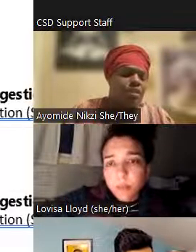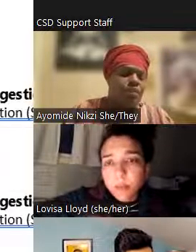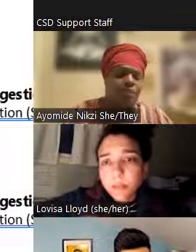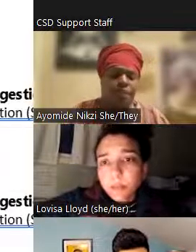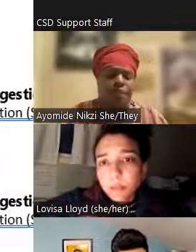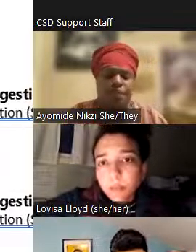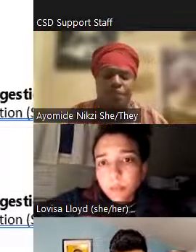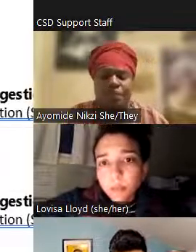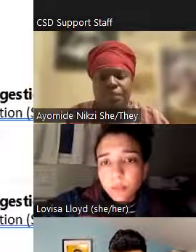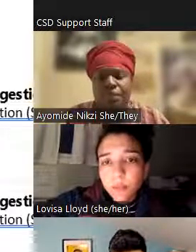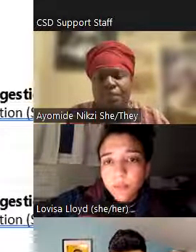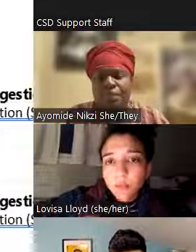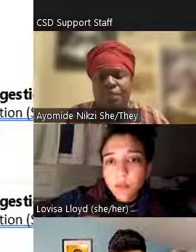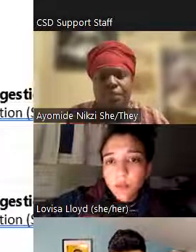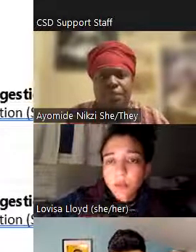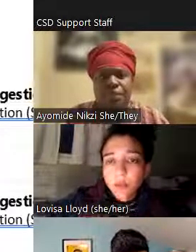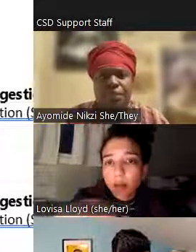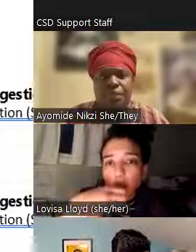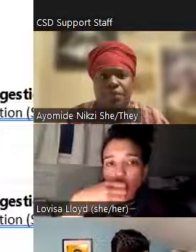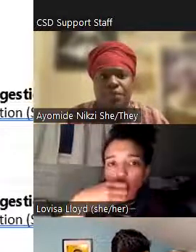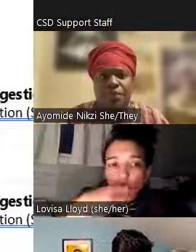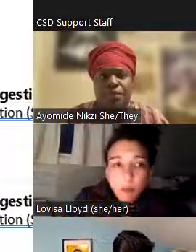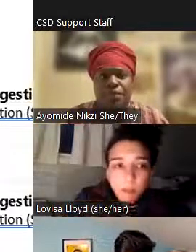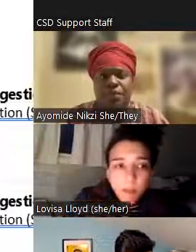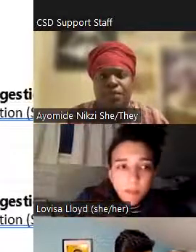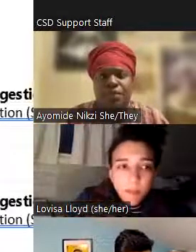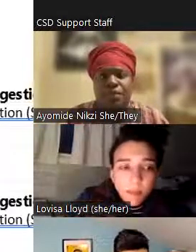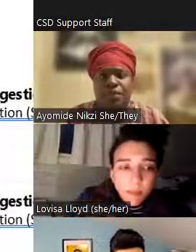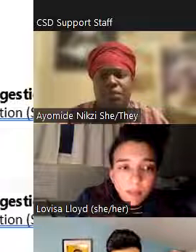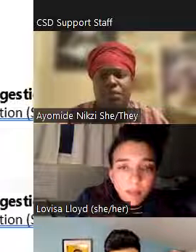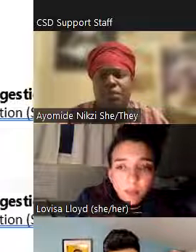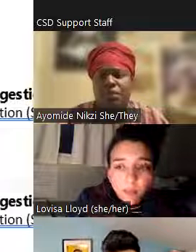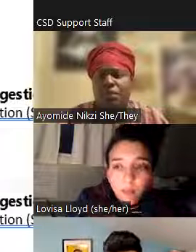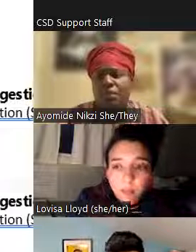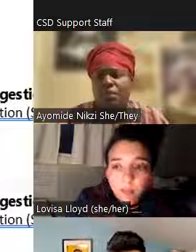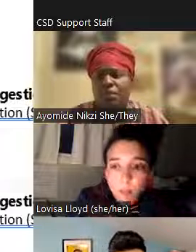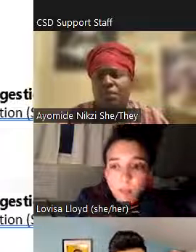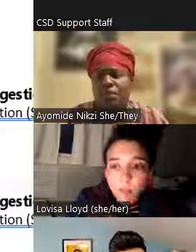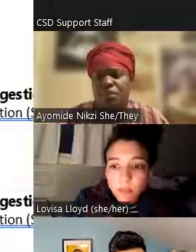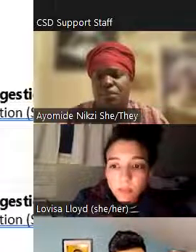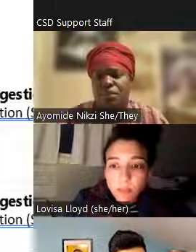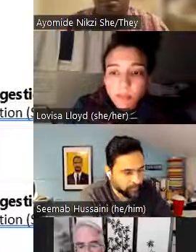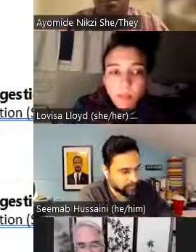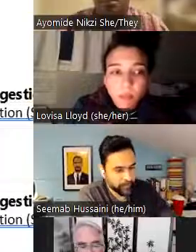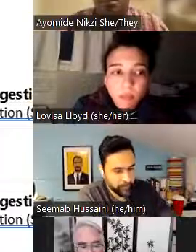Commissioner Jason? I have no idea what an unfavorable light is or who determines what that is.